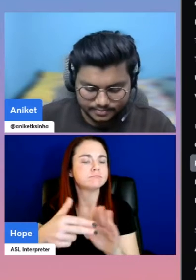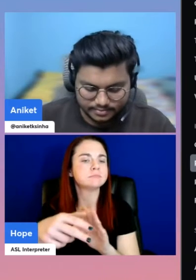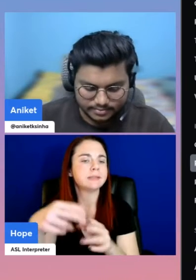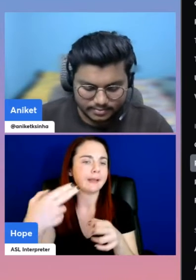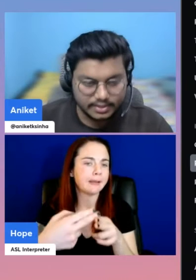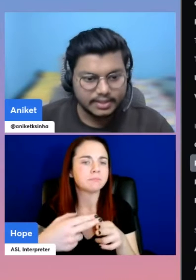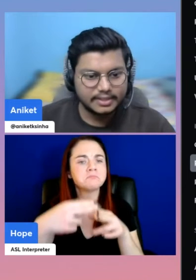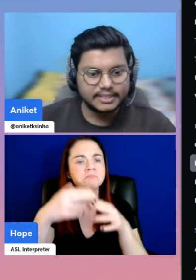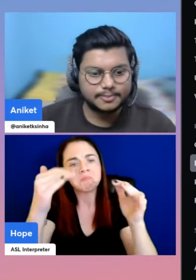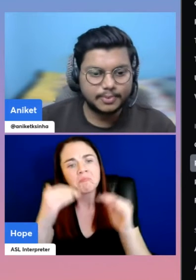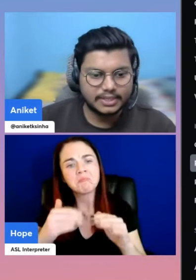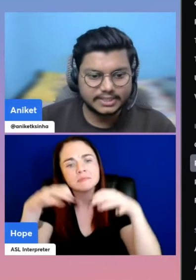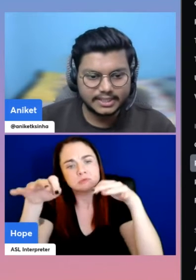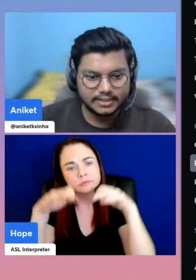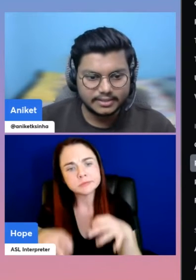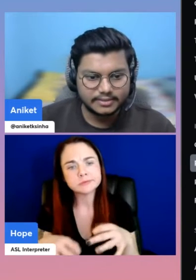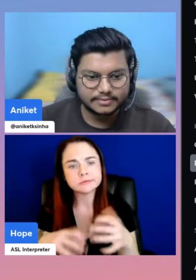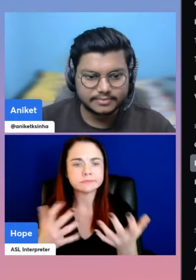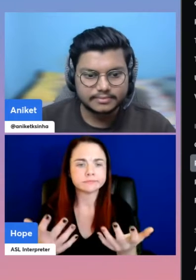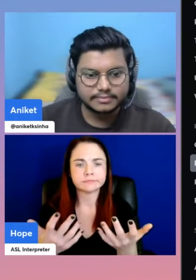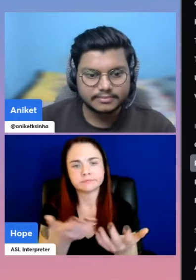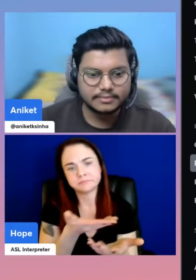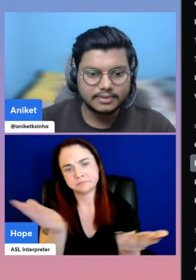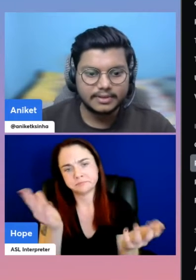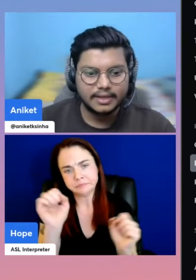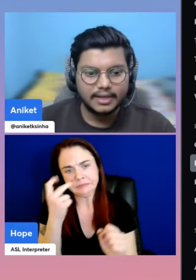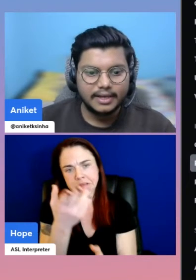that this policy